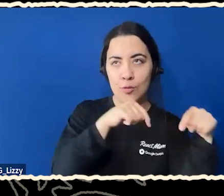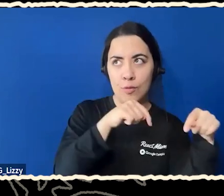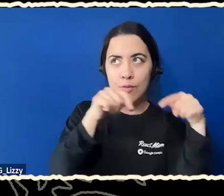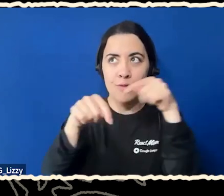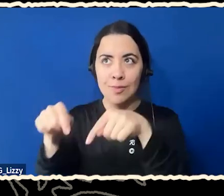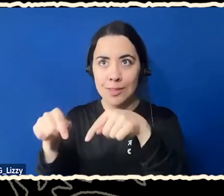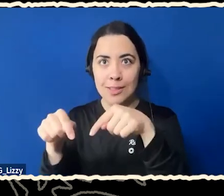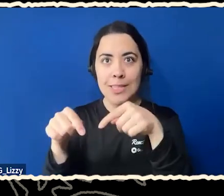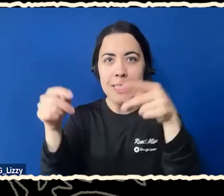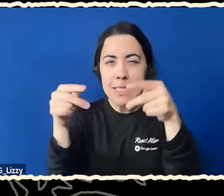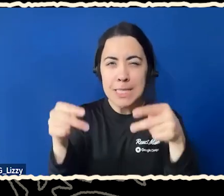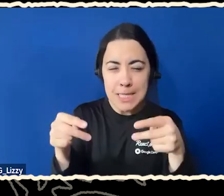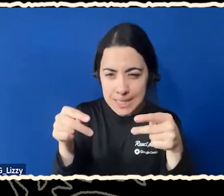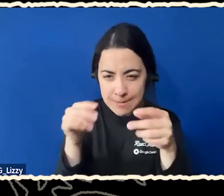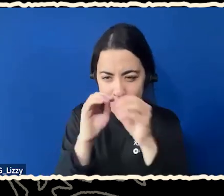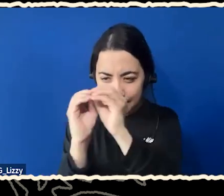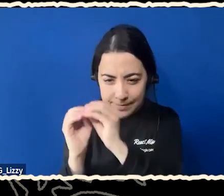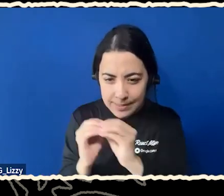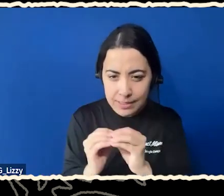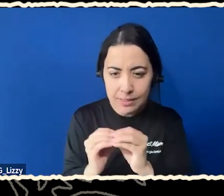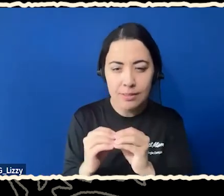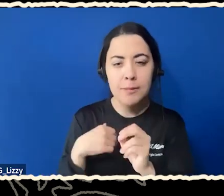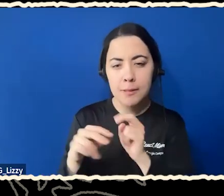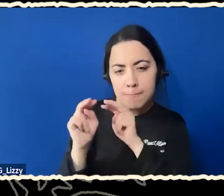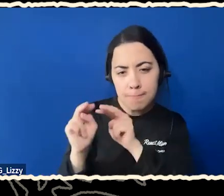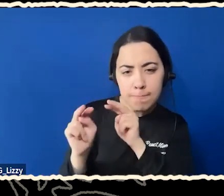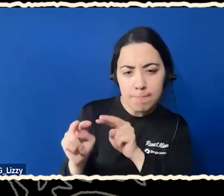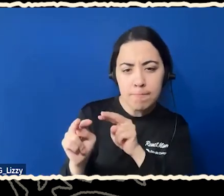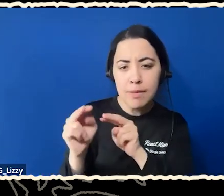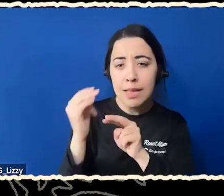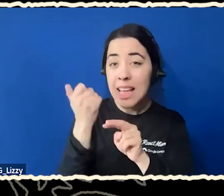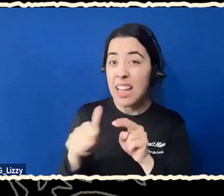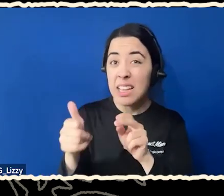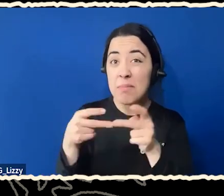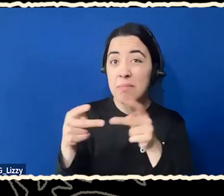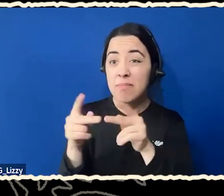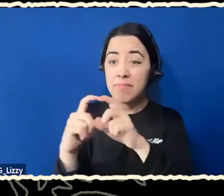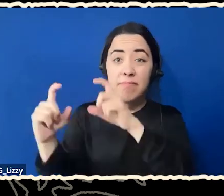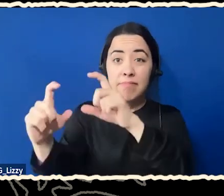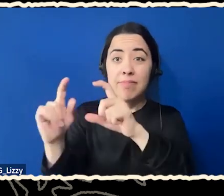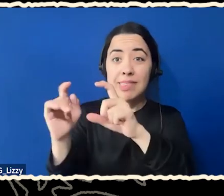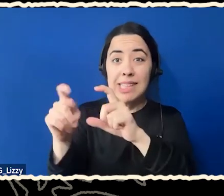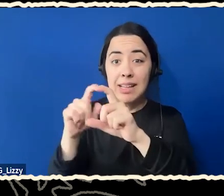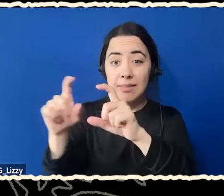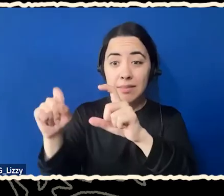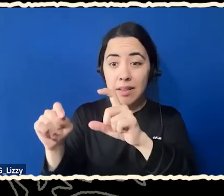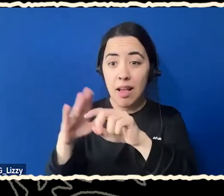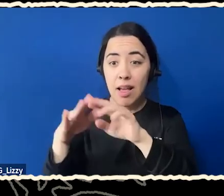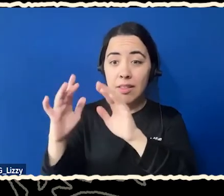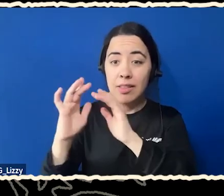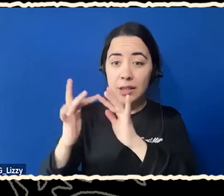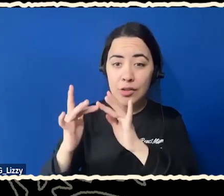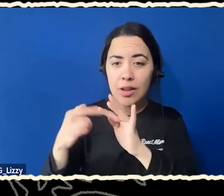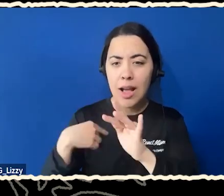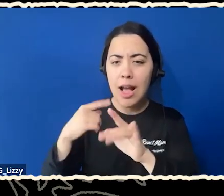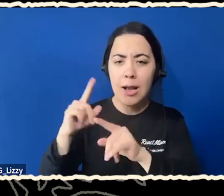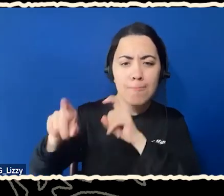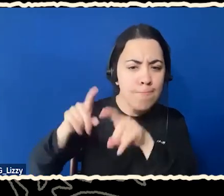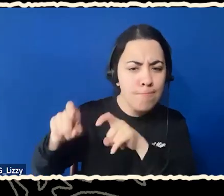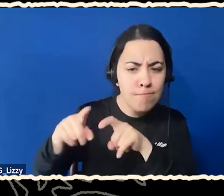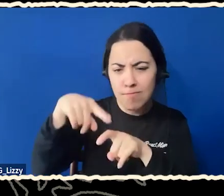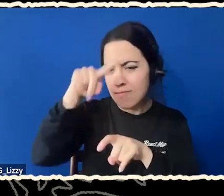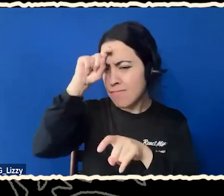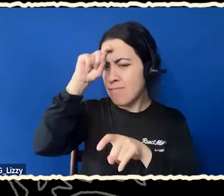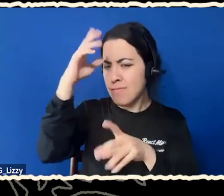text box on the internet. I help moderate the React community. I collect all kinds of interesting links. I write extremely long